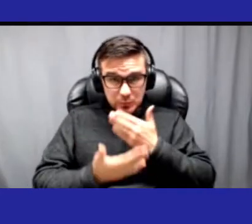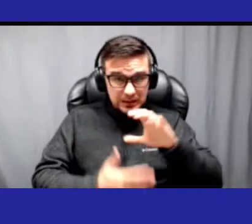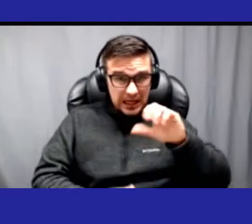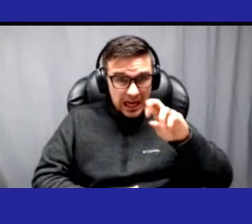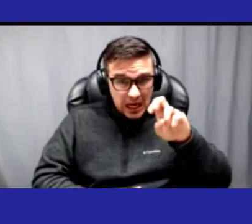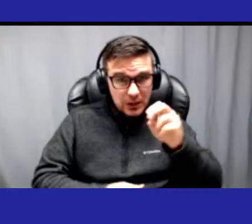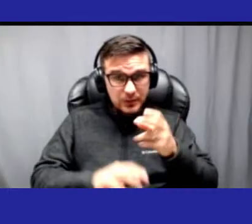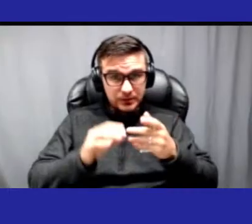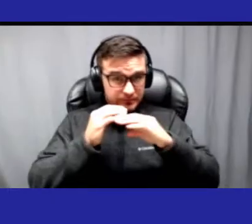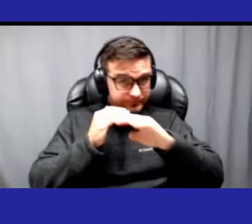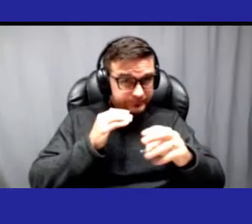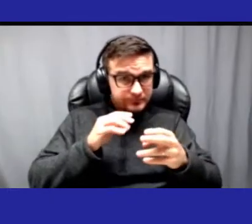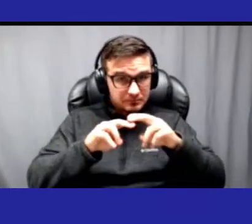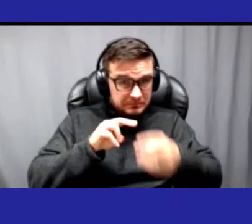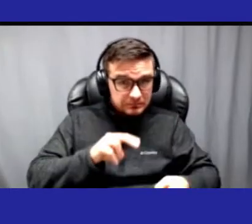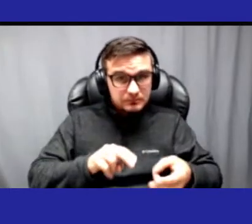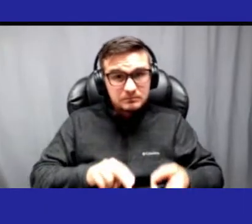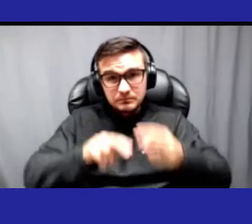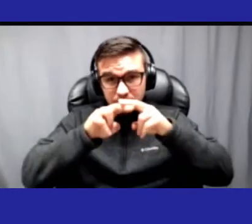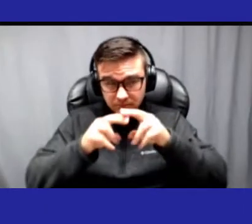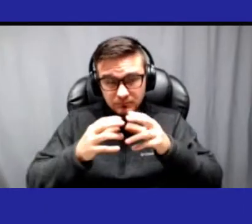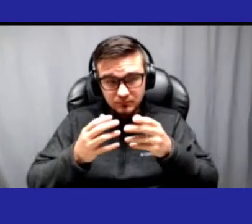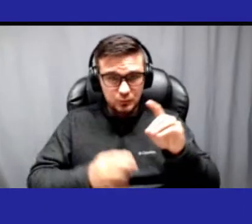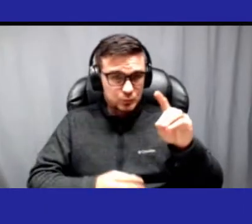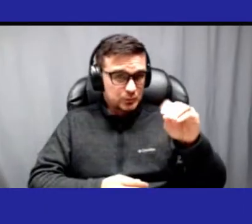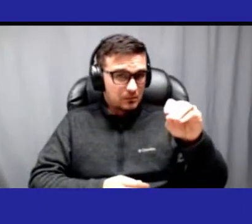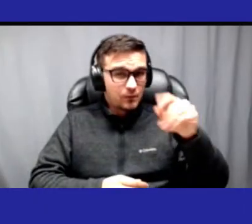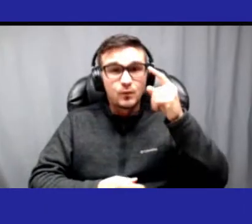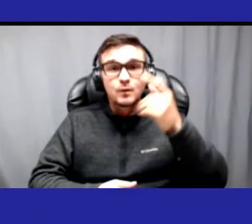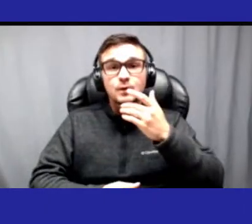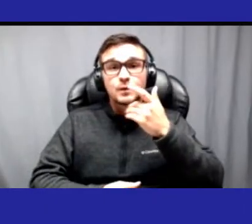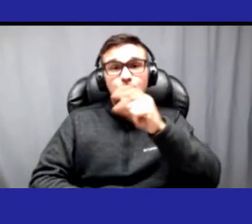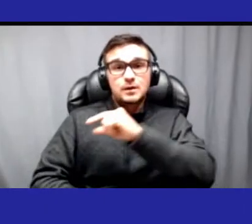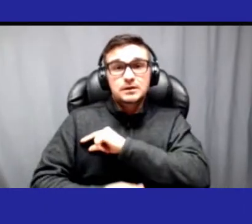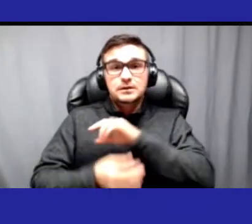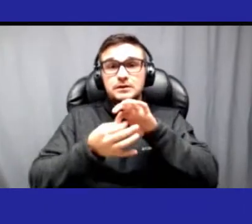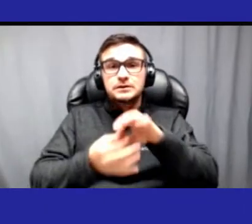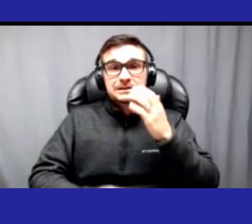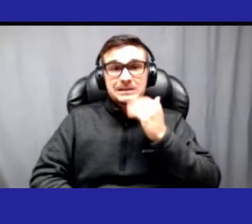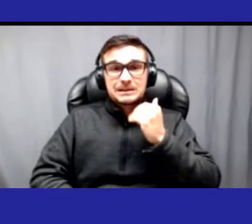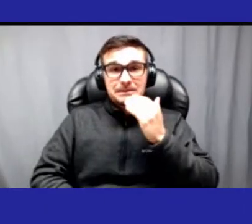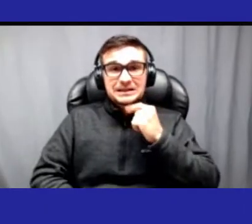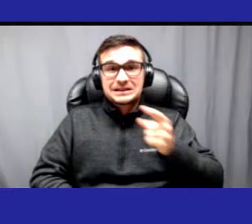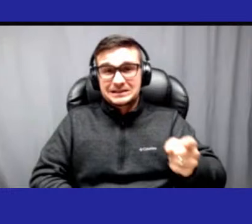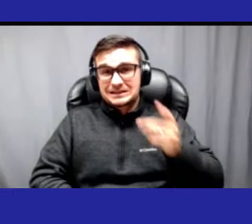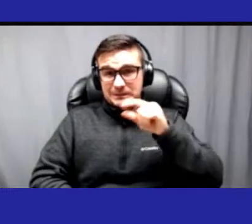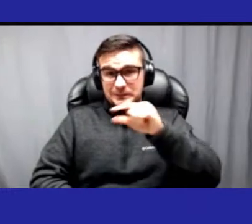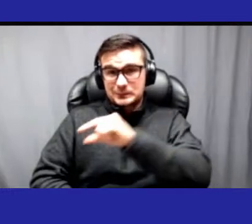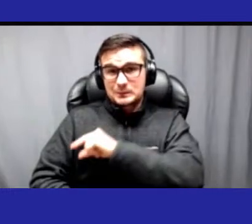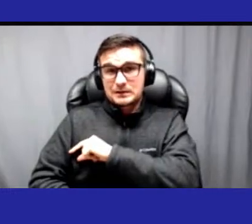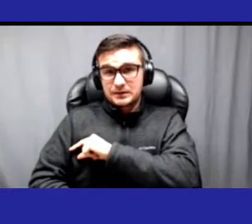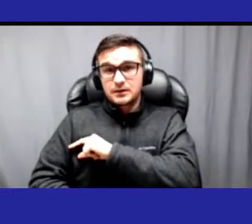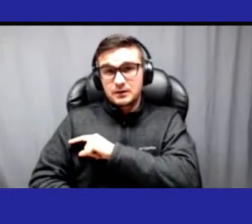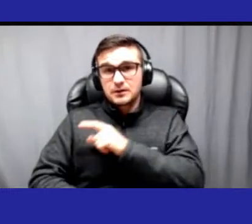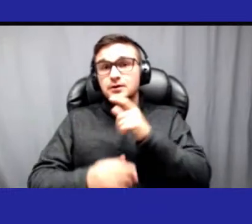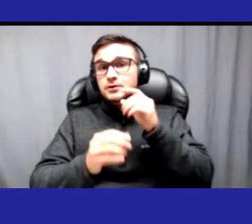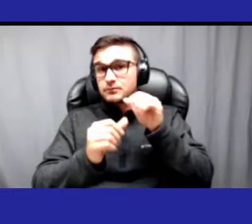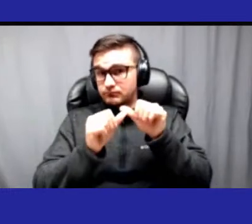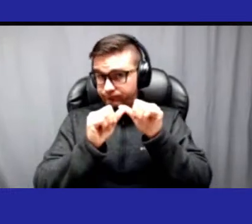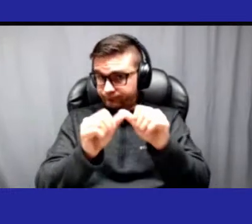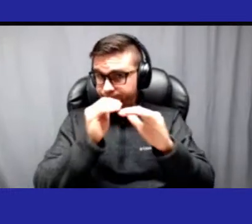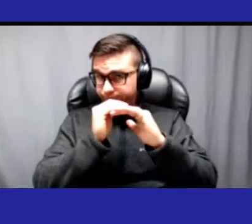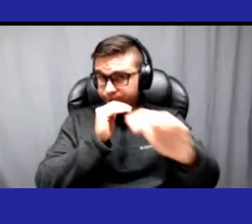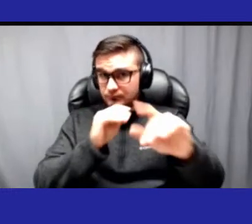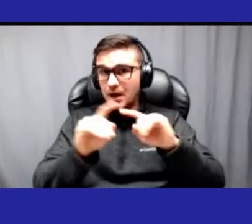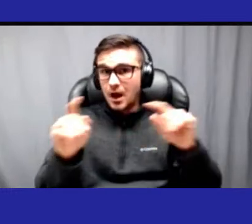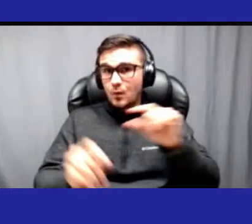just one more quick slide here on quality for diabetes. You can see from the quality point of view, not only have we retained quality, but actually quality is the highest it's ever been as